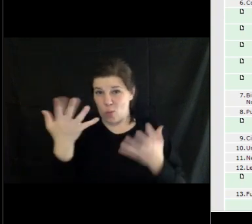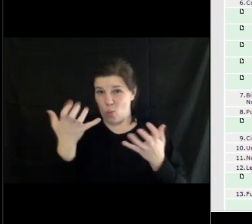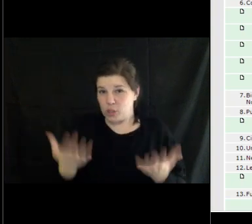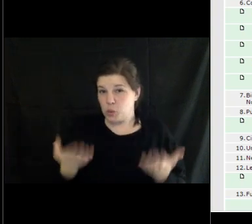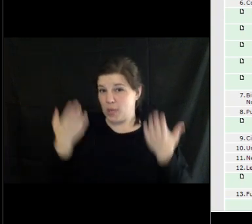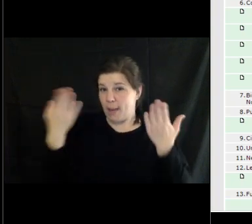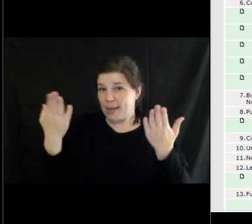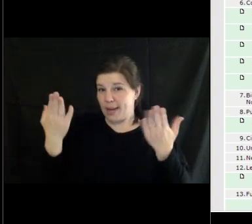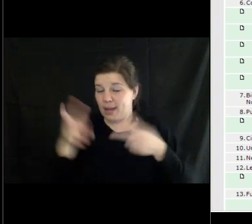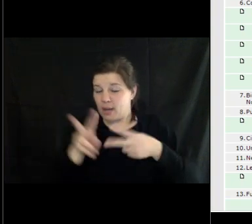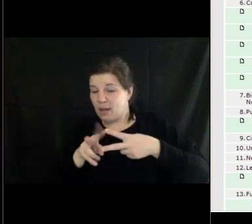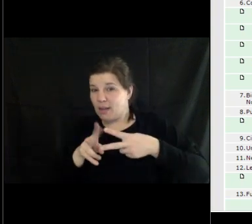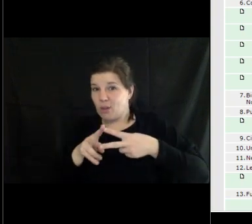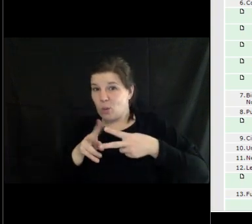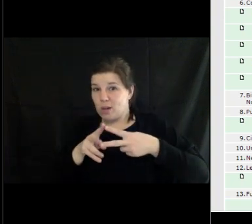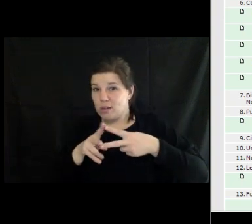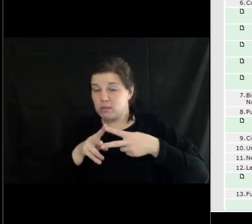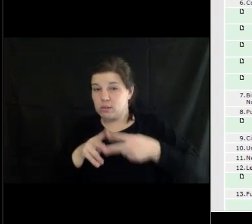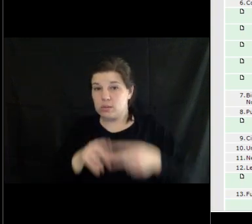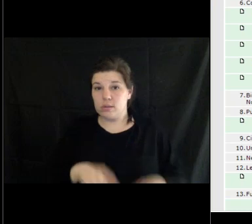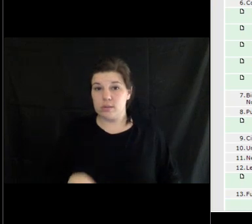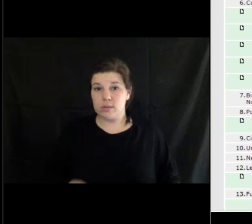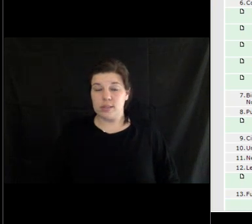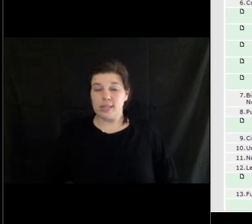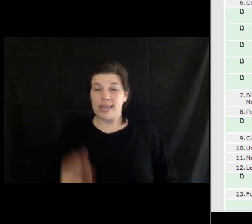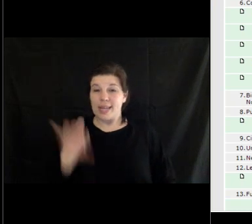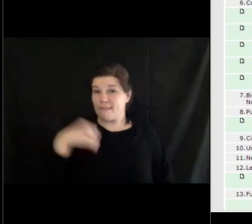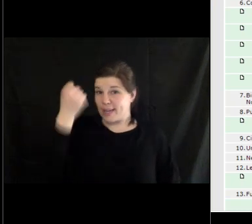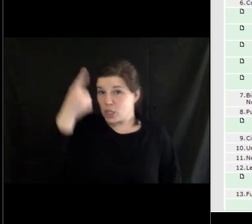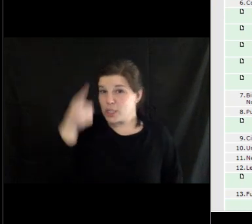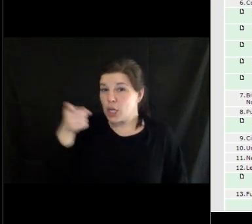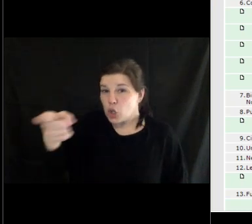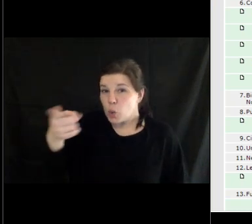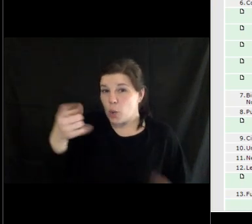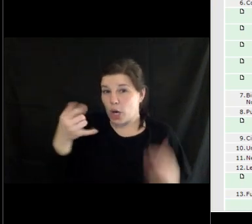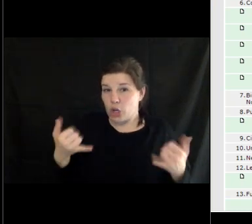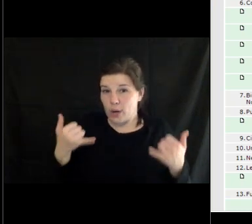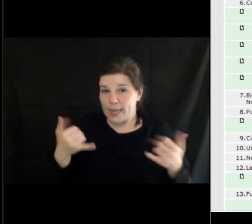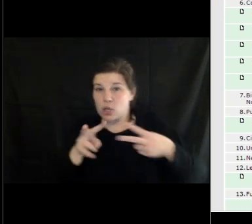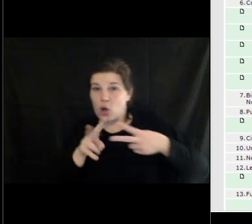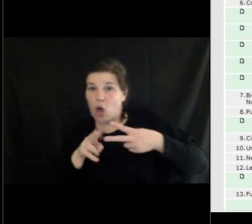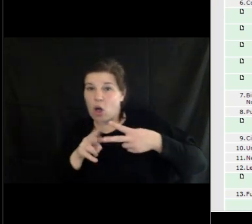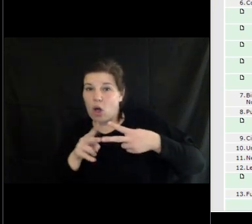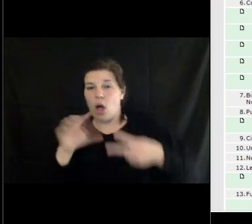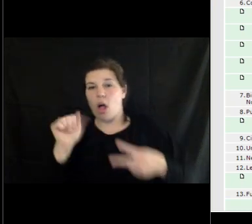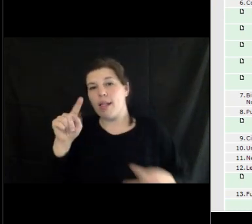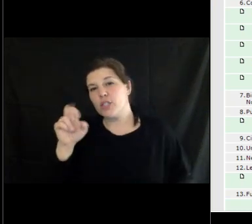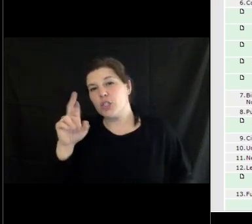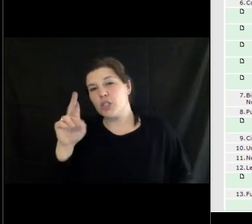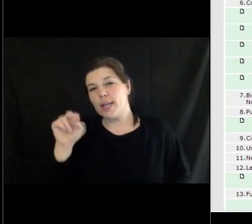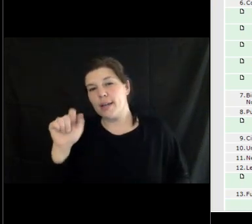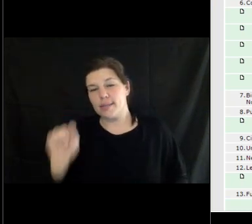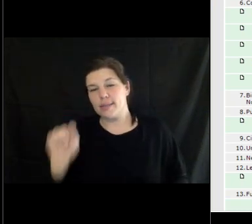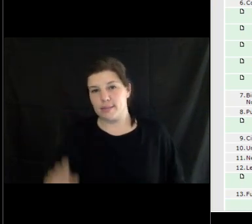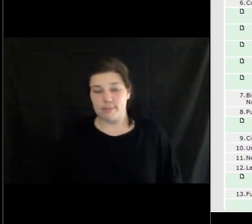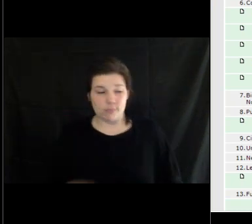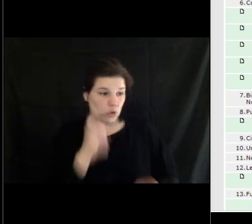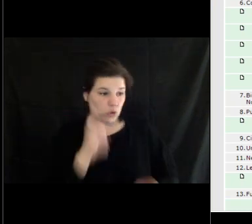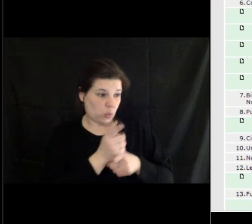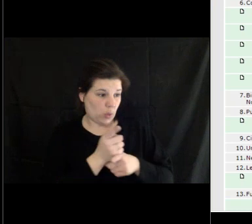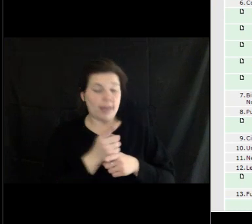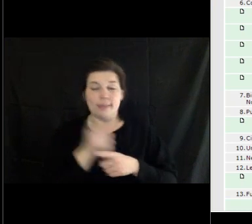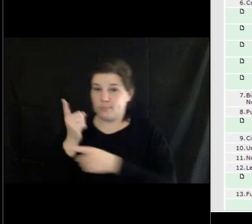of the 2 positions? And if I understood correctly, you are the current alternate. Is that right, Commissioner Hay? That's correct. Okay. So would